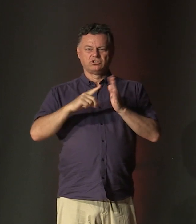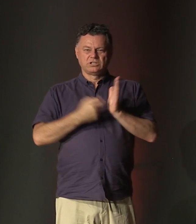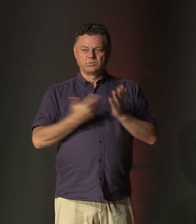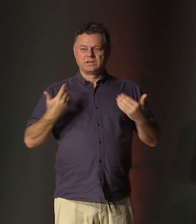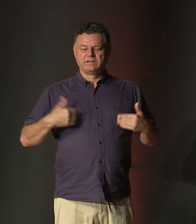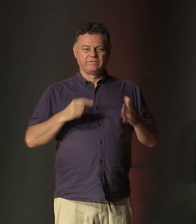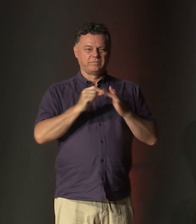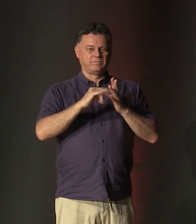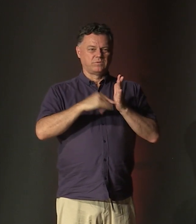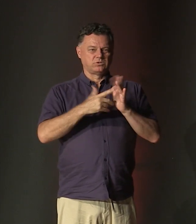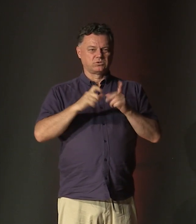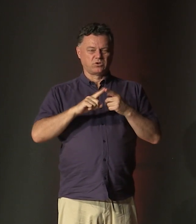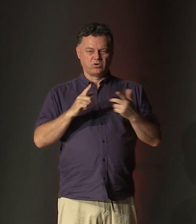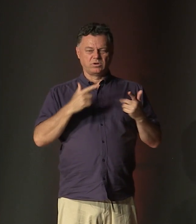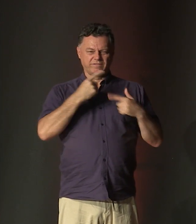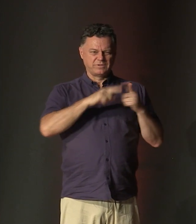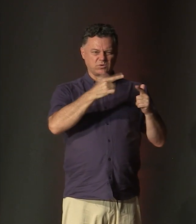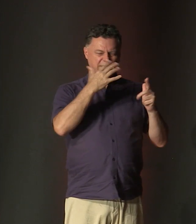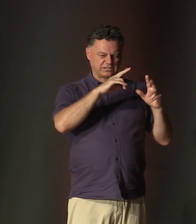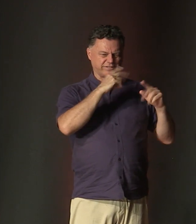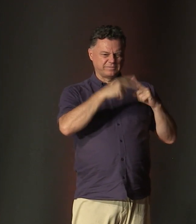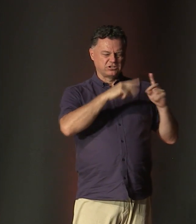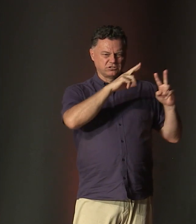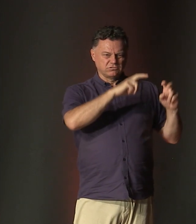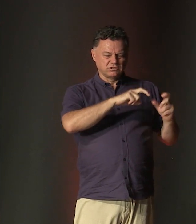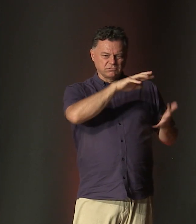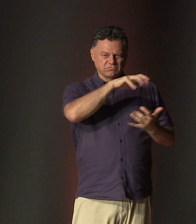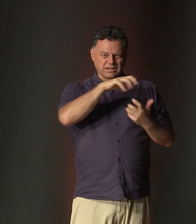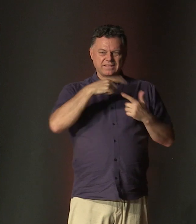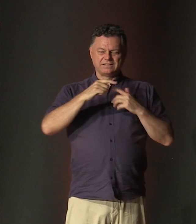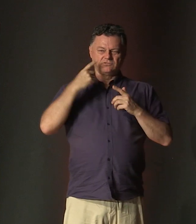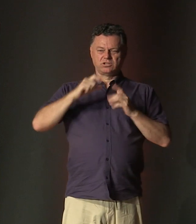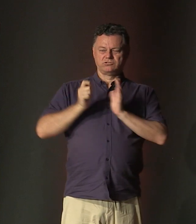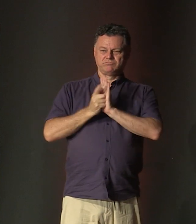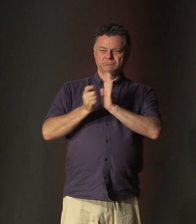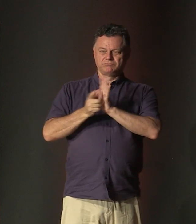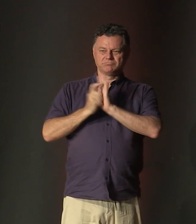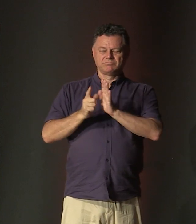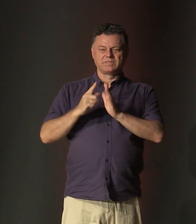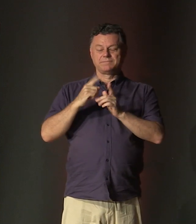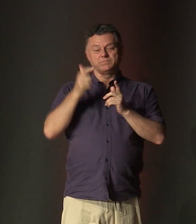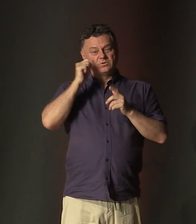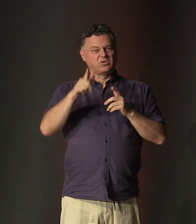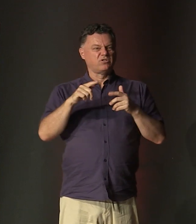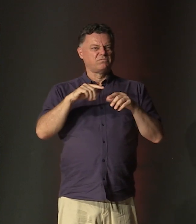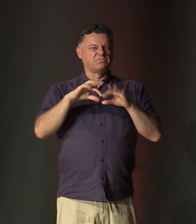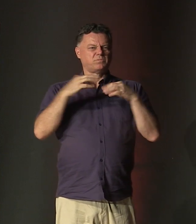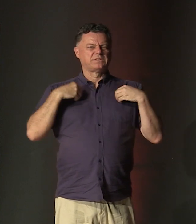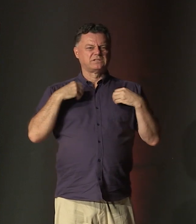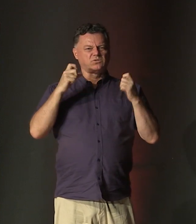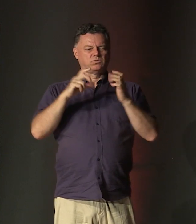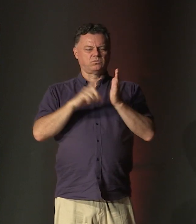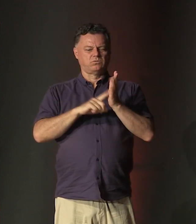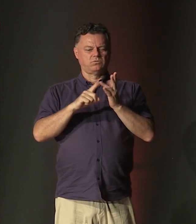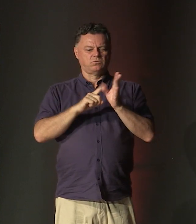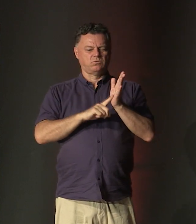sell you the same things. If you're a member of a loyalty program, well, then they know what you've